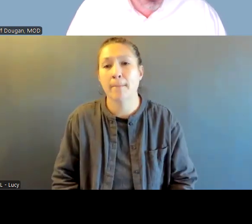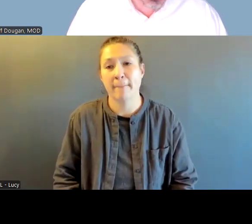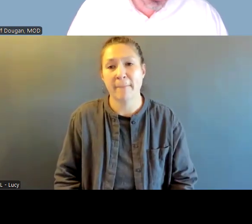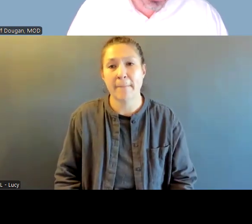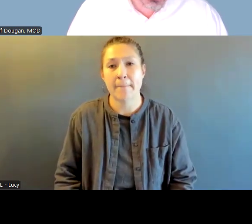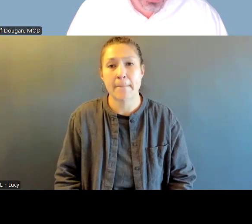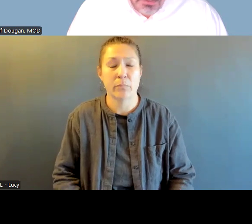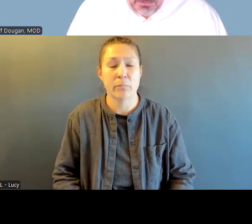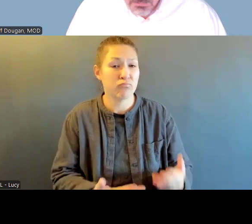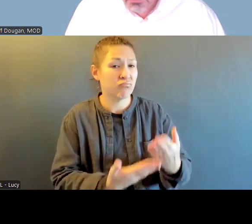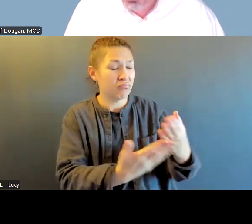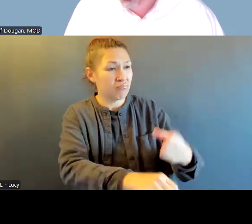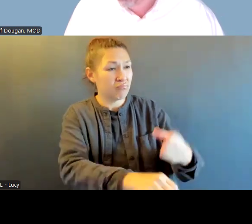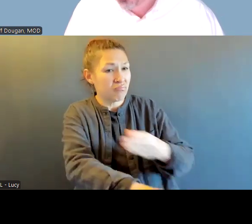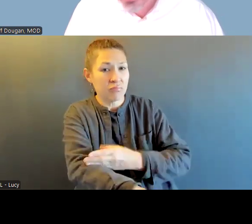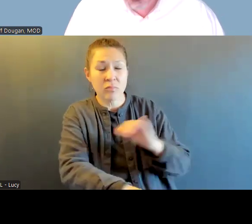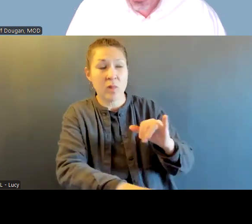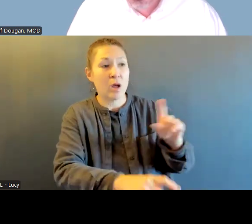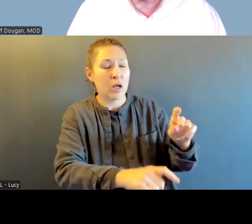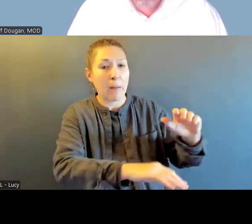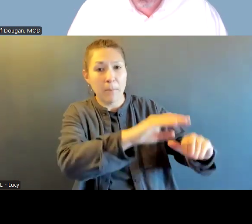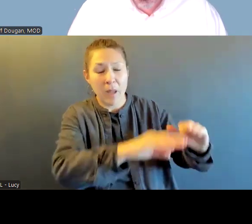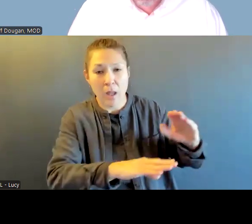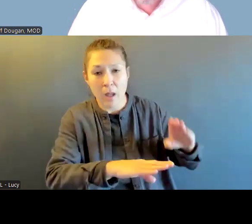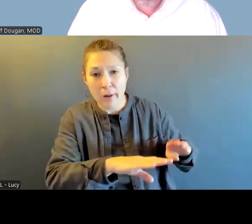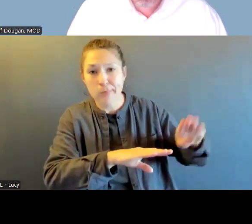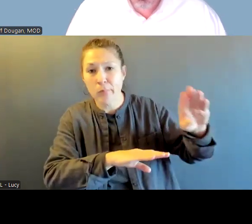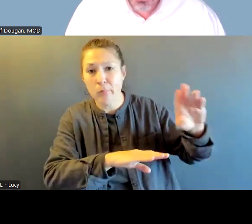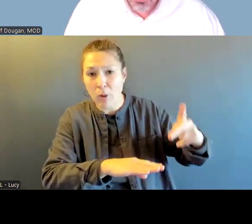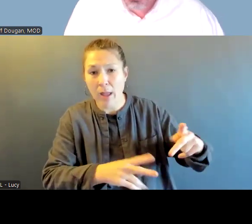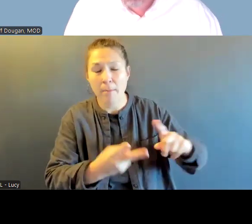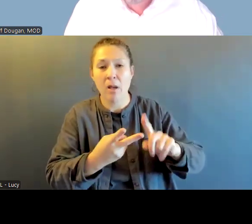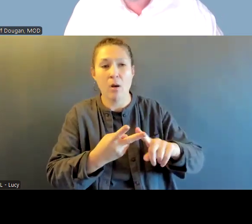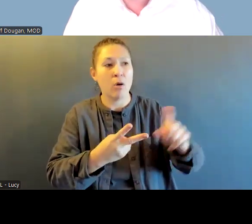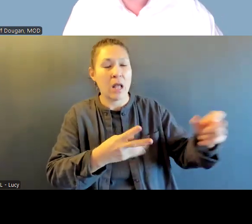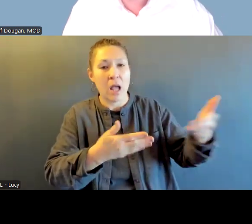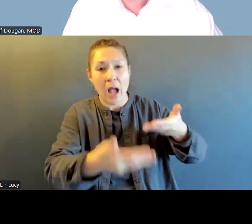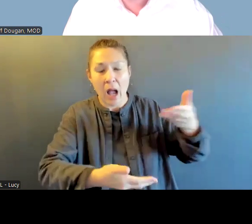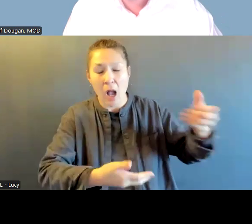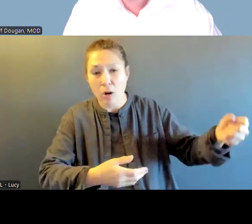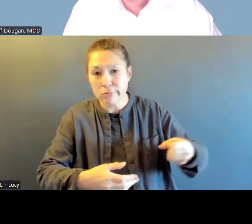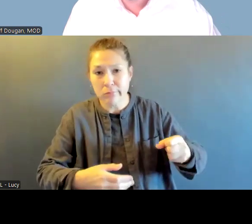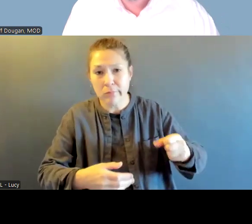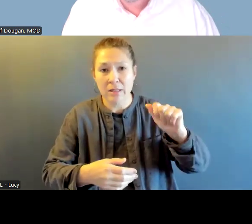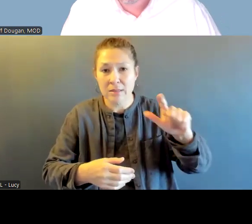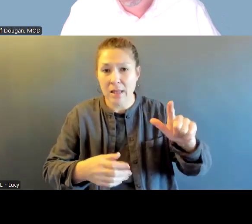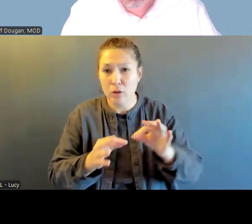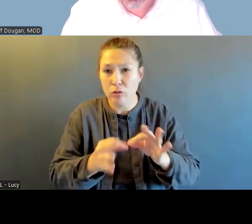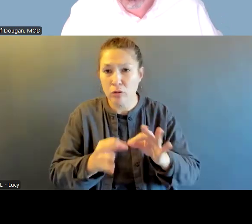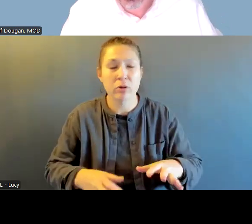ramps, installing accessible restrooms, improving communication access through sign language interpreters, or materials in alternate formats.